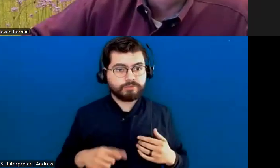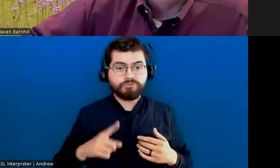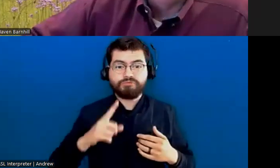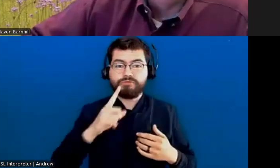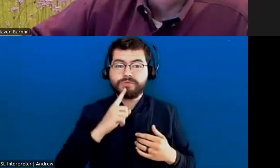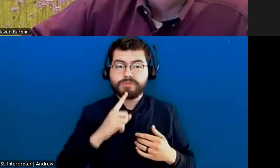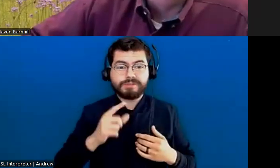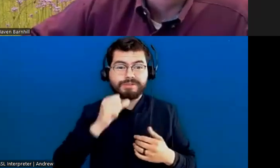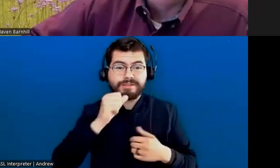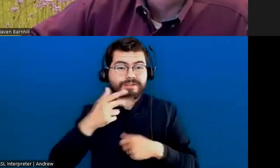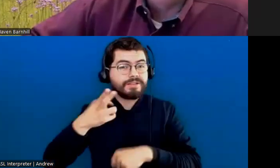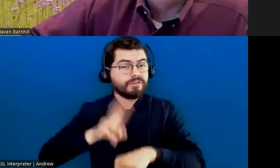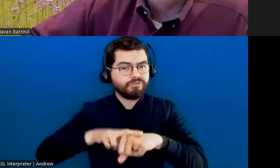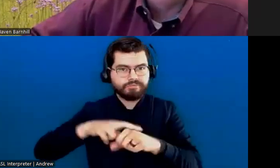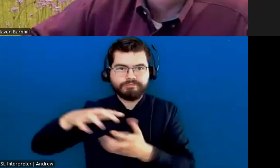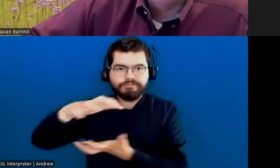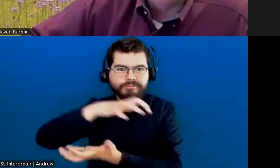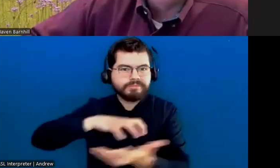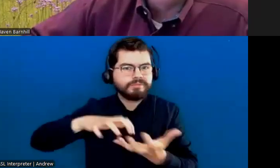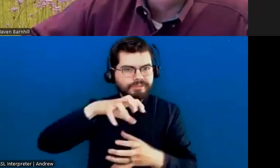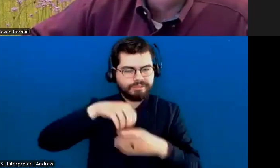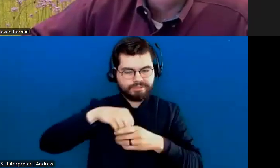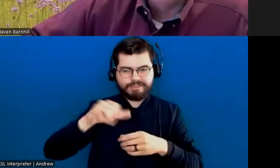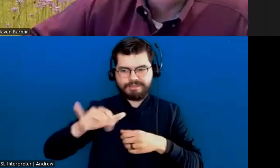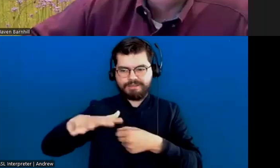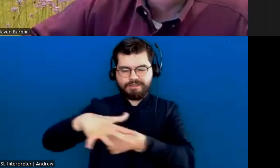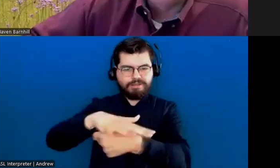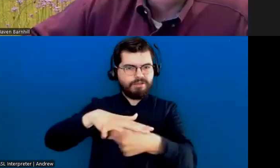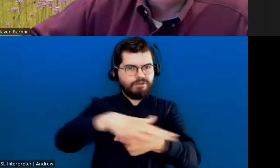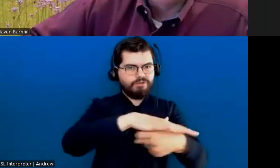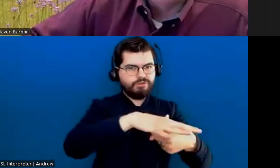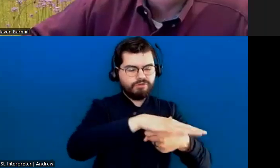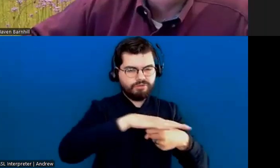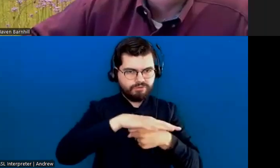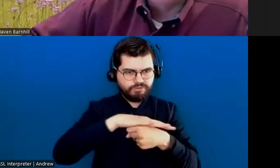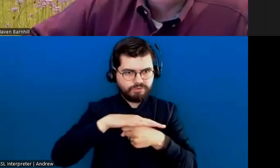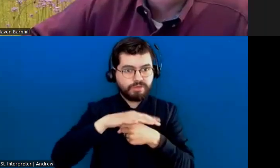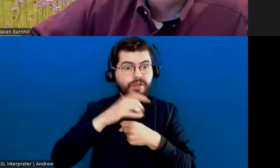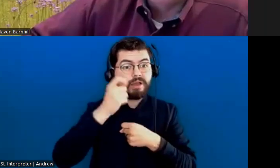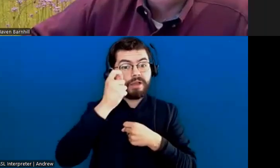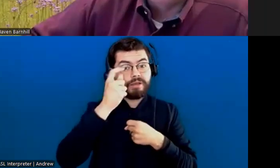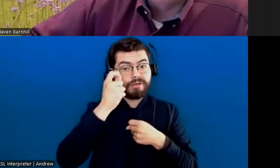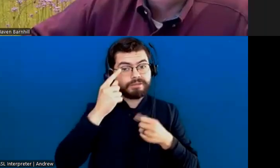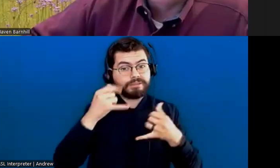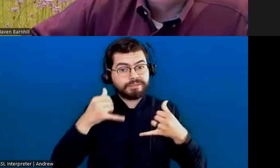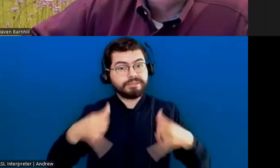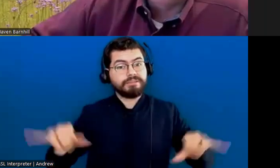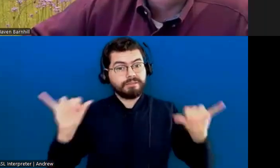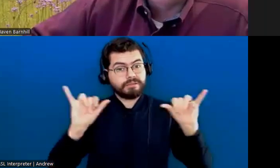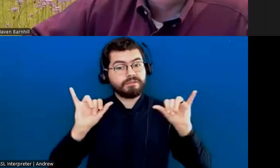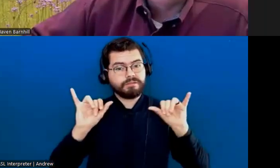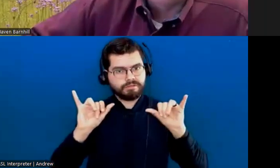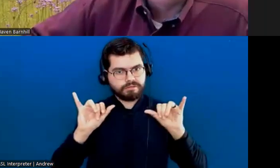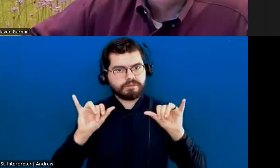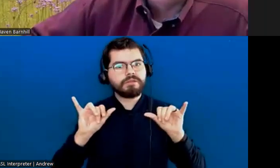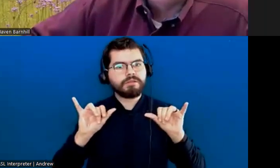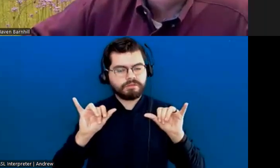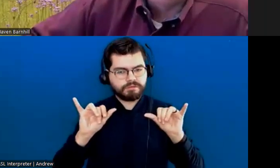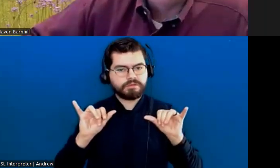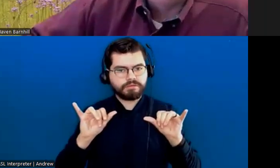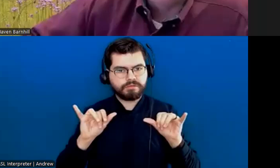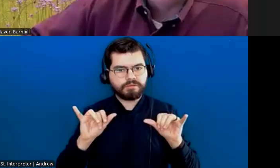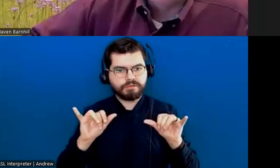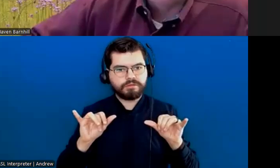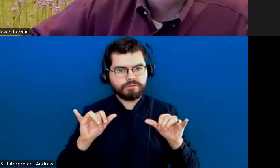mixes within those, but still open to really altered hydrology. So an altered species